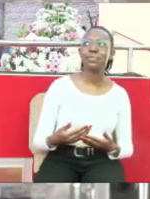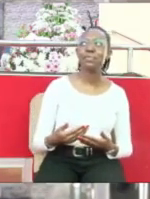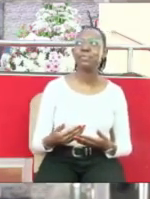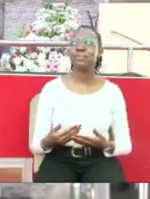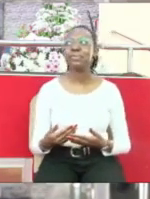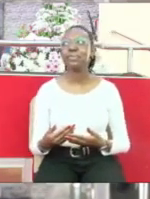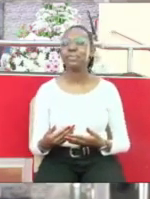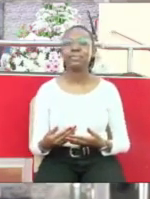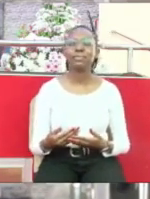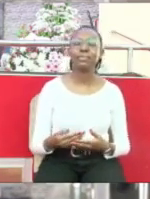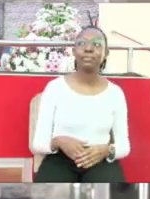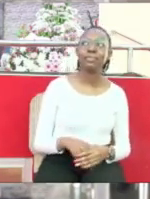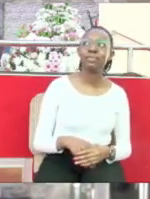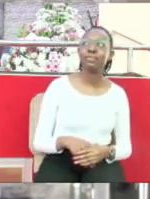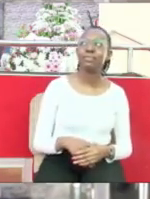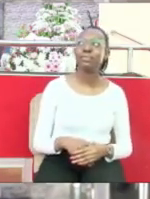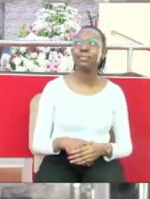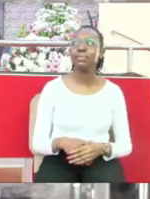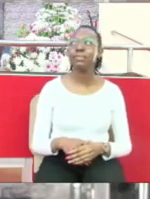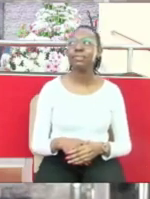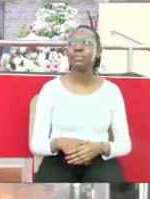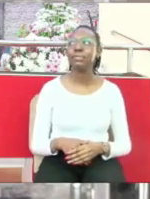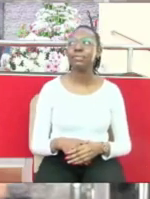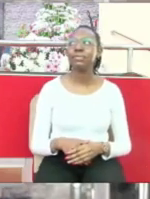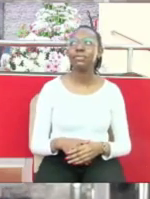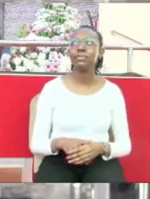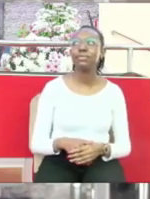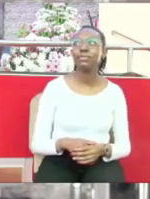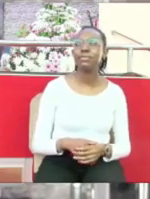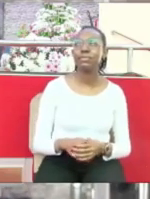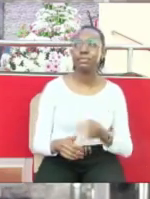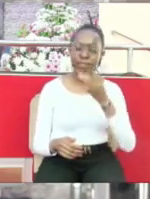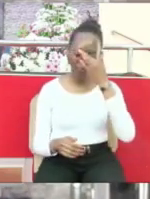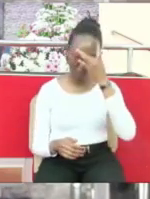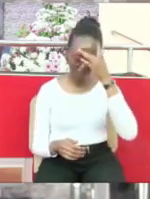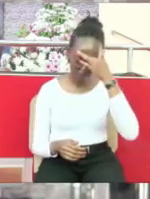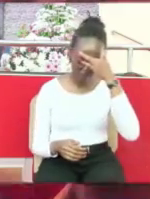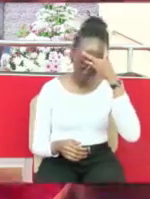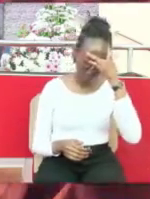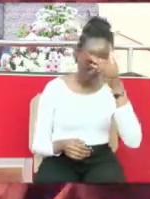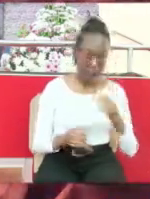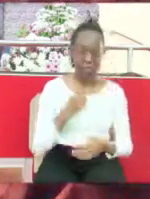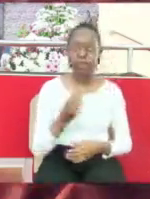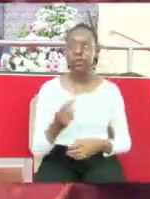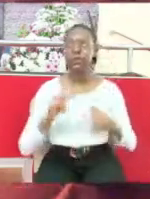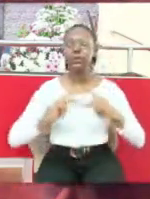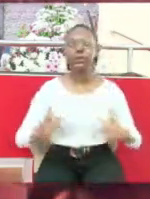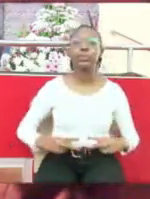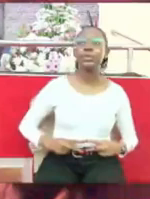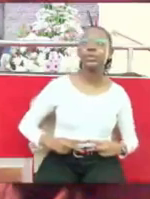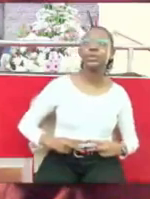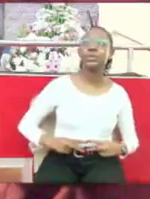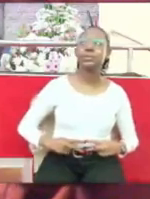waving palm branches. Ukiwa na matawi. As it waves itself. Hata ulipokuwa unatingika. And therefore people. Na hivyo basi watu. Used